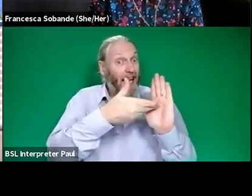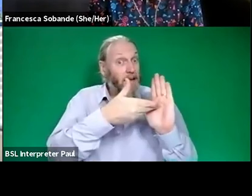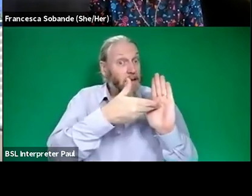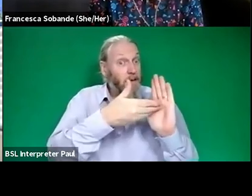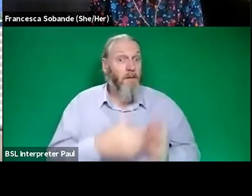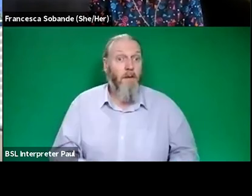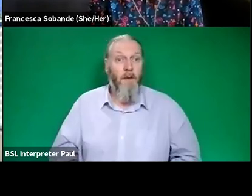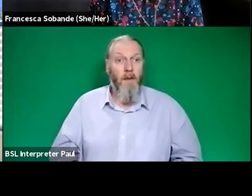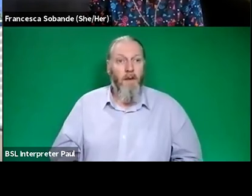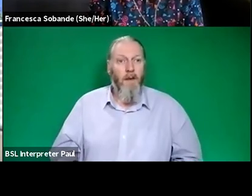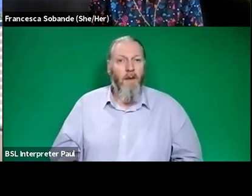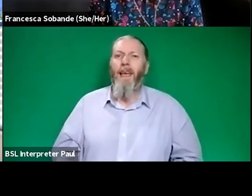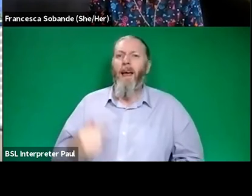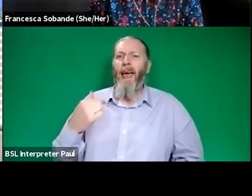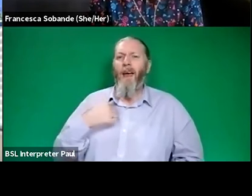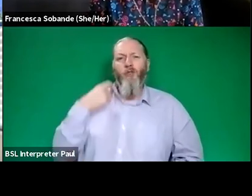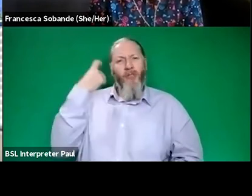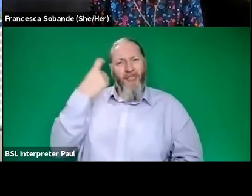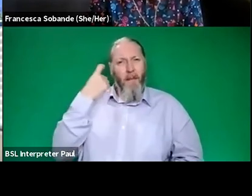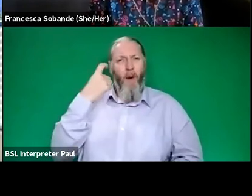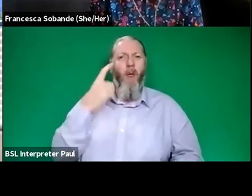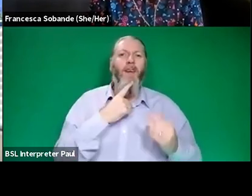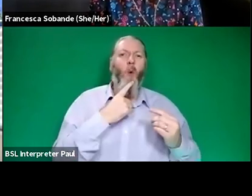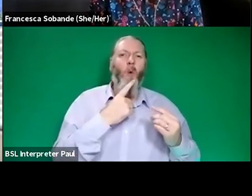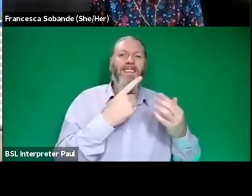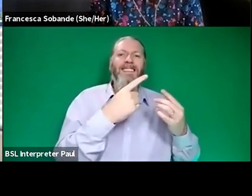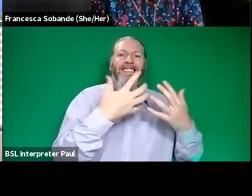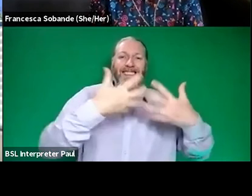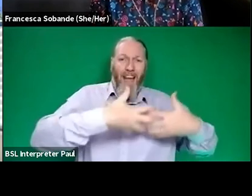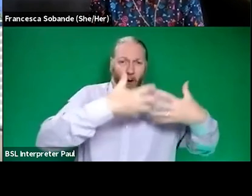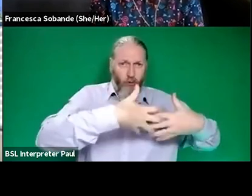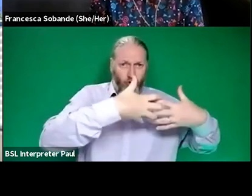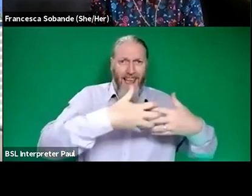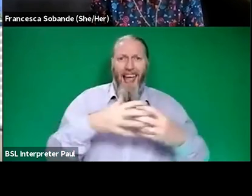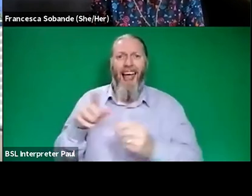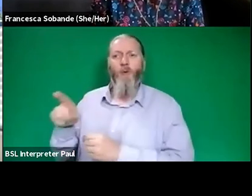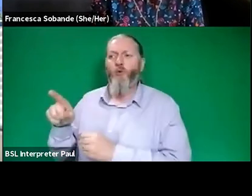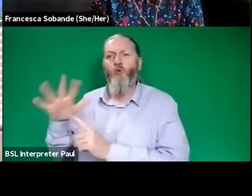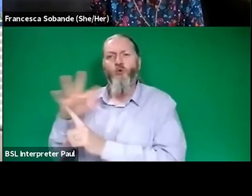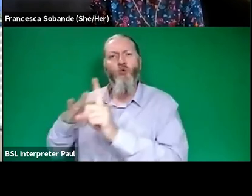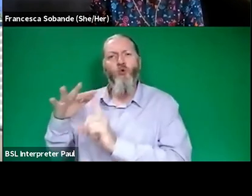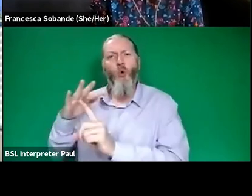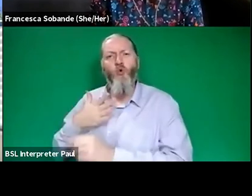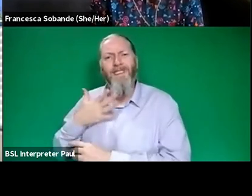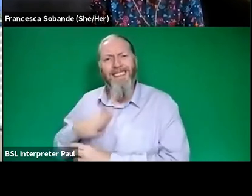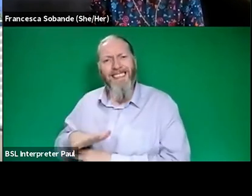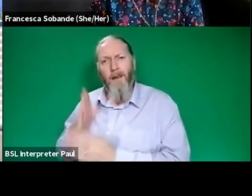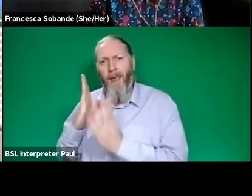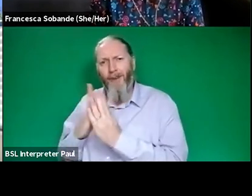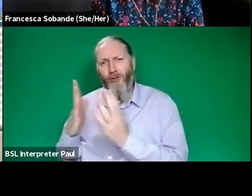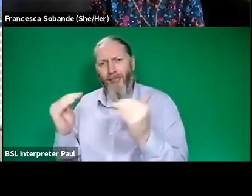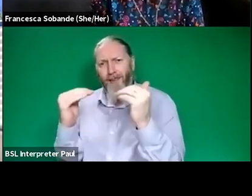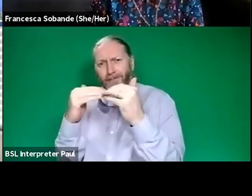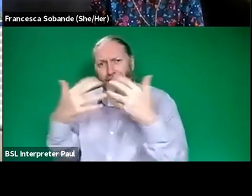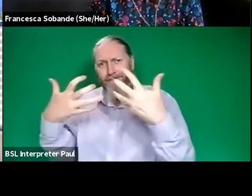technology or the social need, I think is a question that I always end up asking myself. And so often, so much of technology and the technological advancements